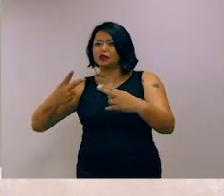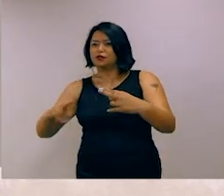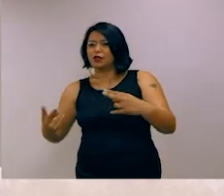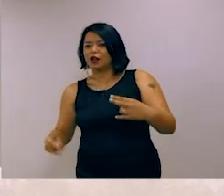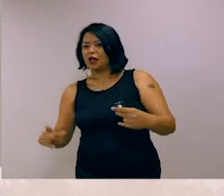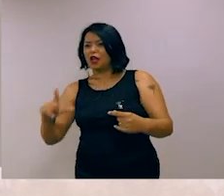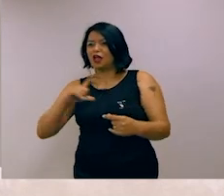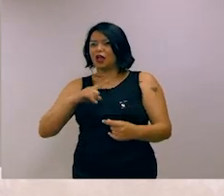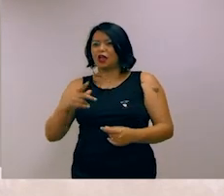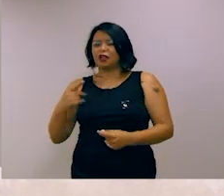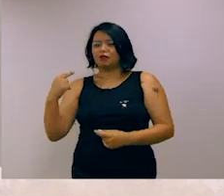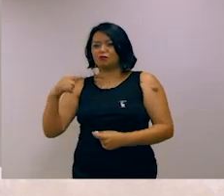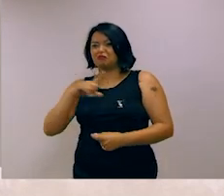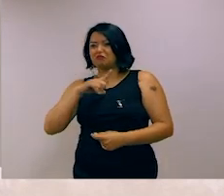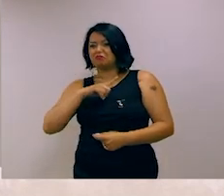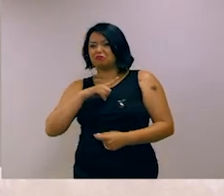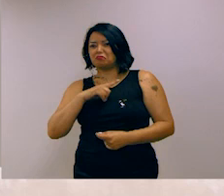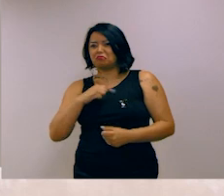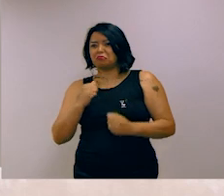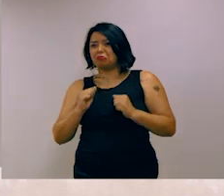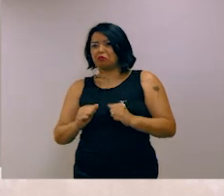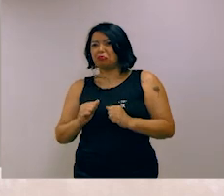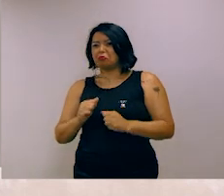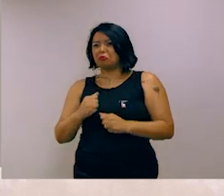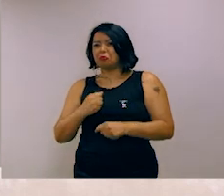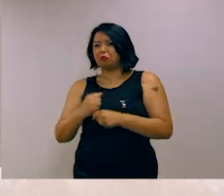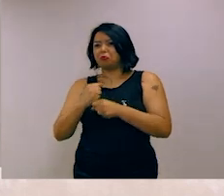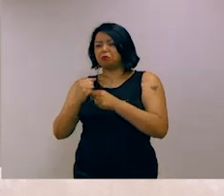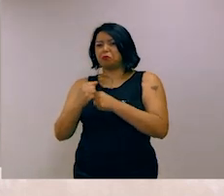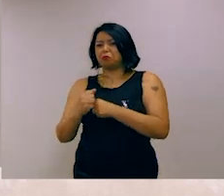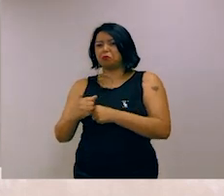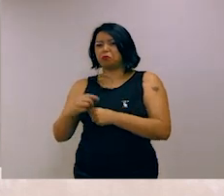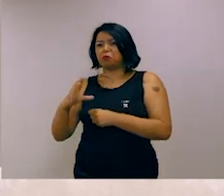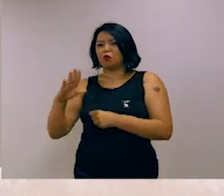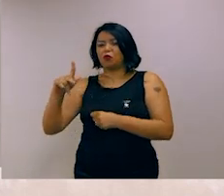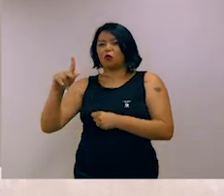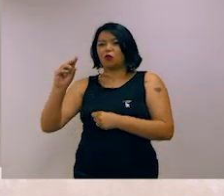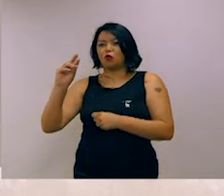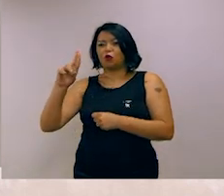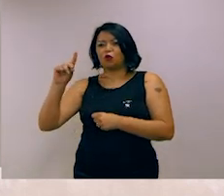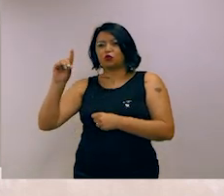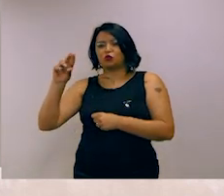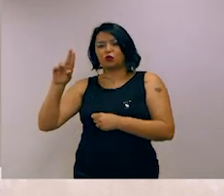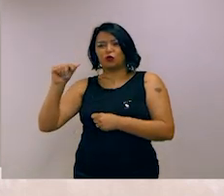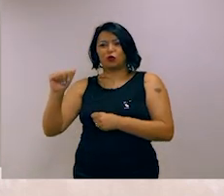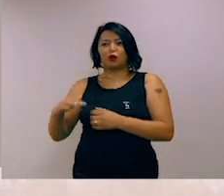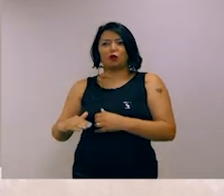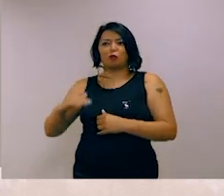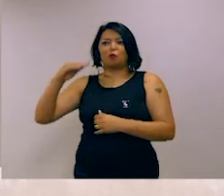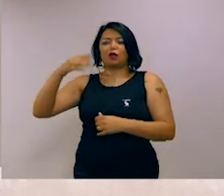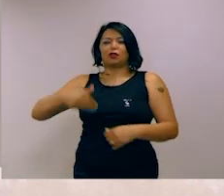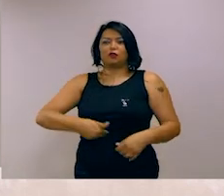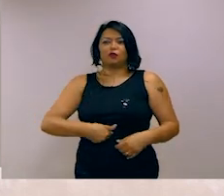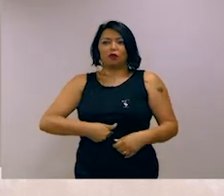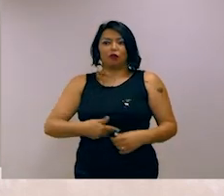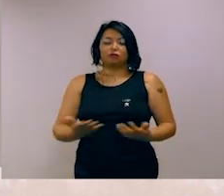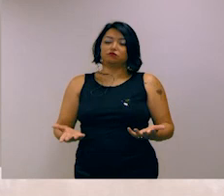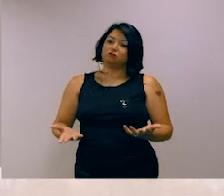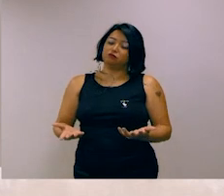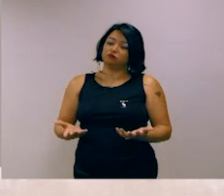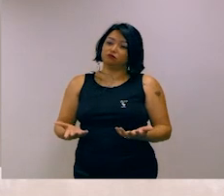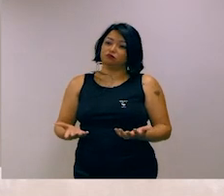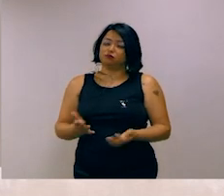greater appetite. And this creates the correlation that we see in our data. So in order to find what